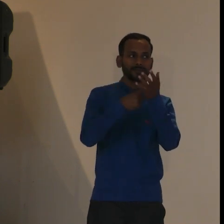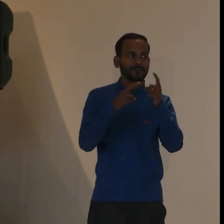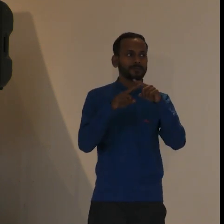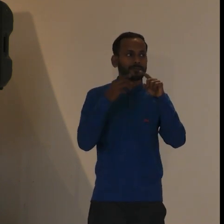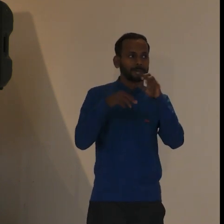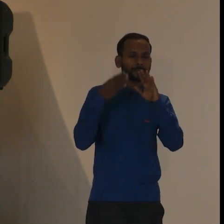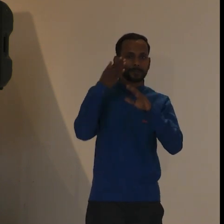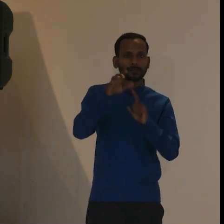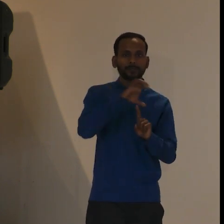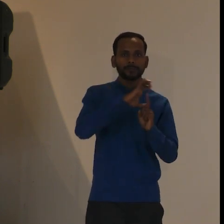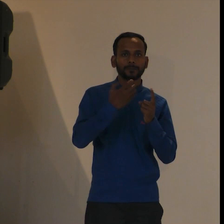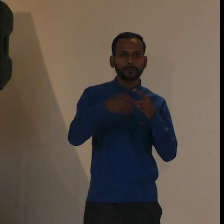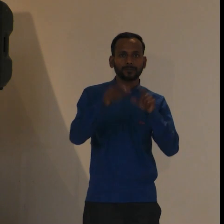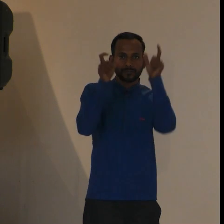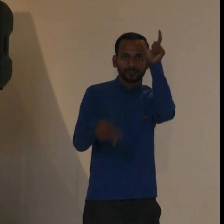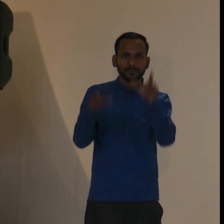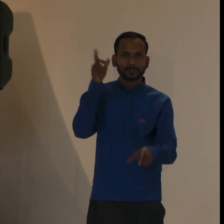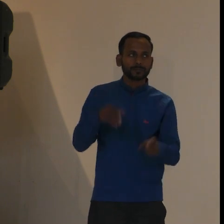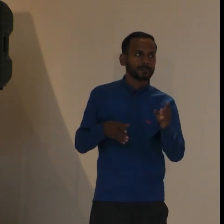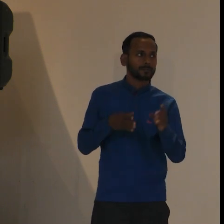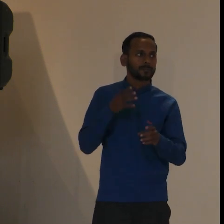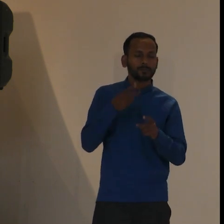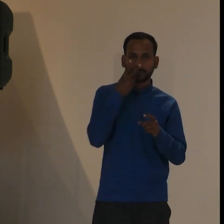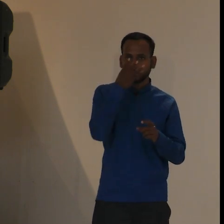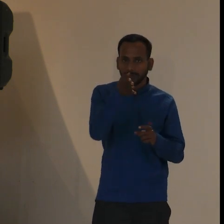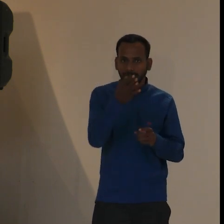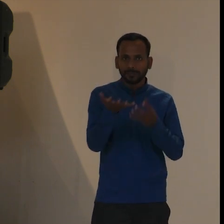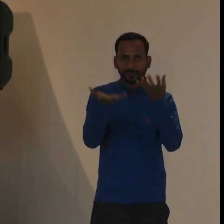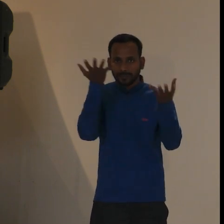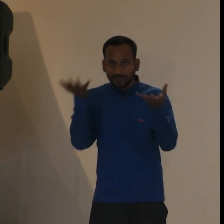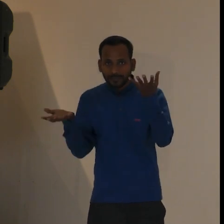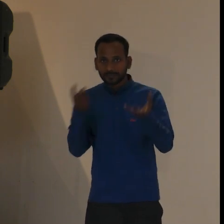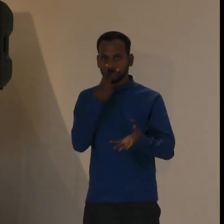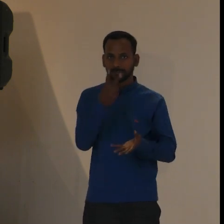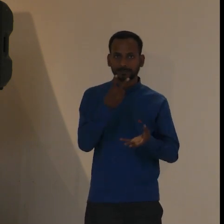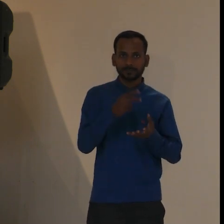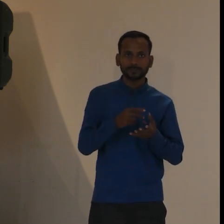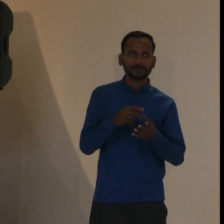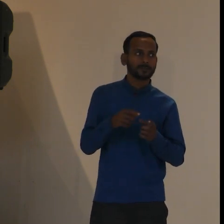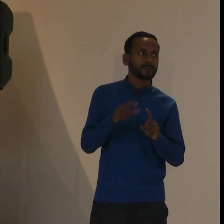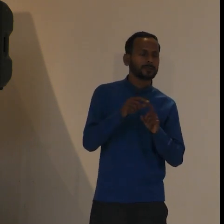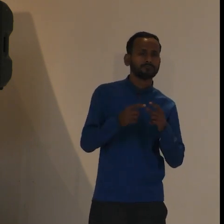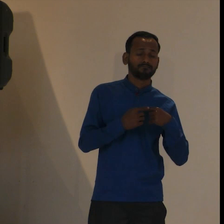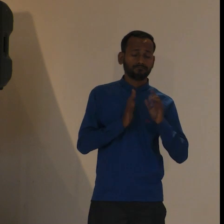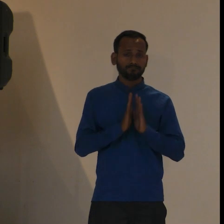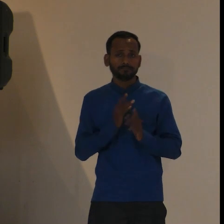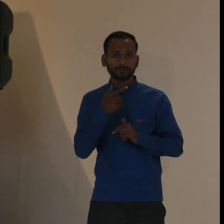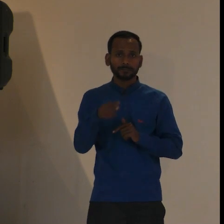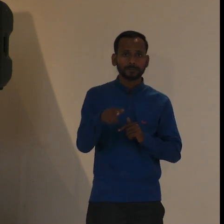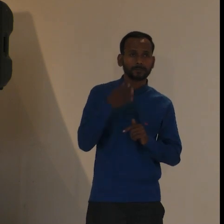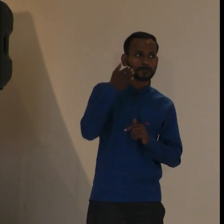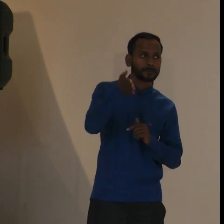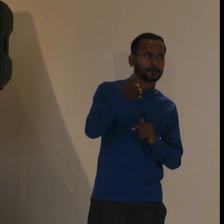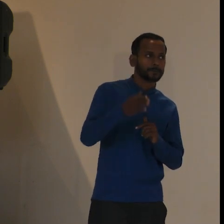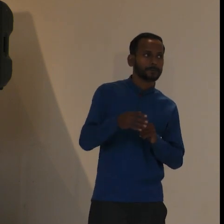to our communities, to our homes, where we look at these objects and realize that they don't just have devotional value. They also have